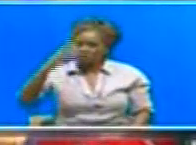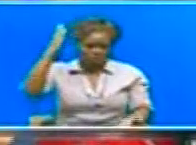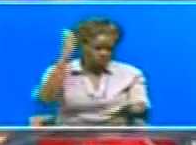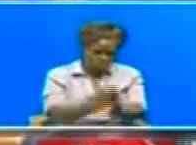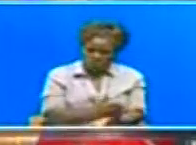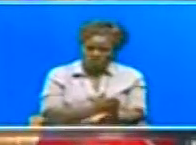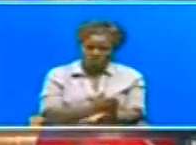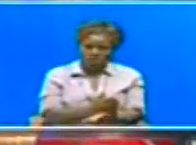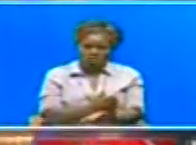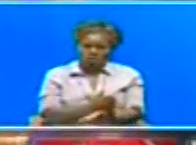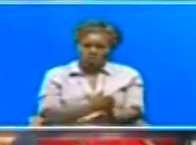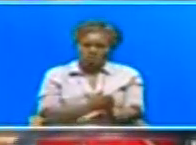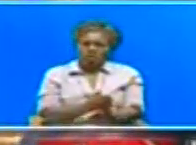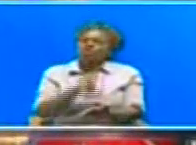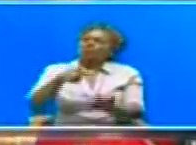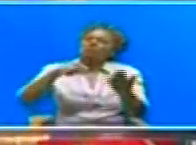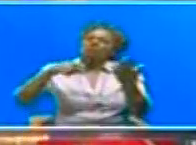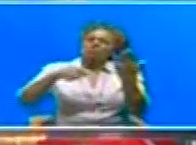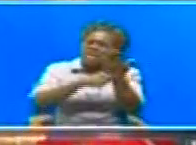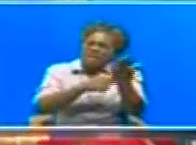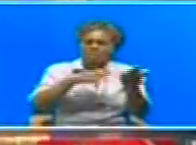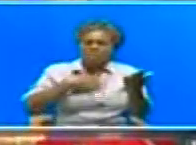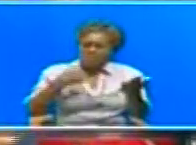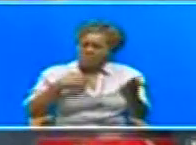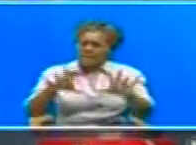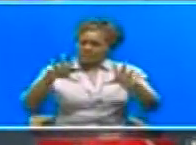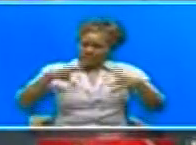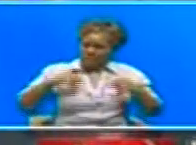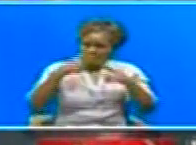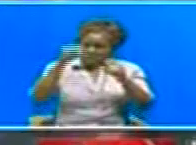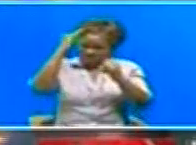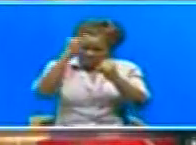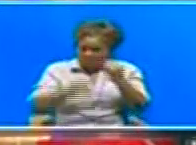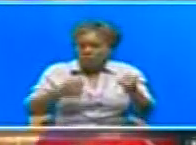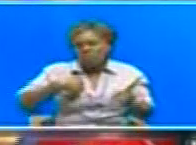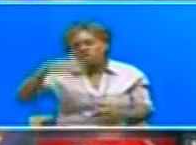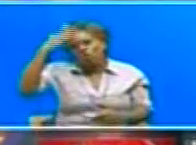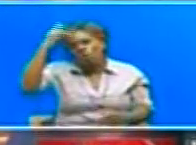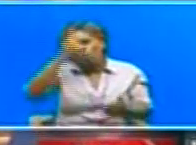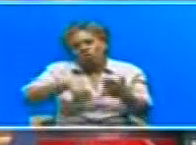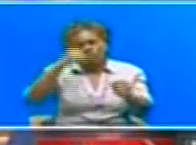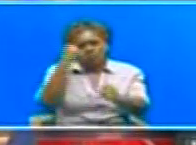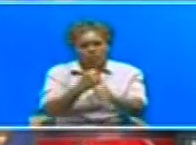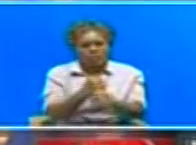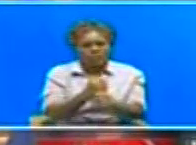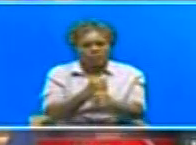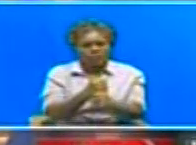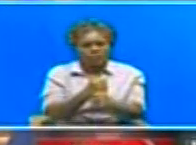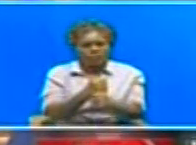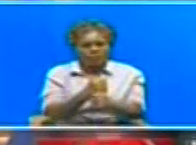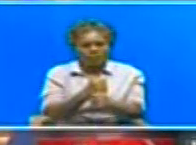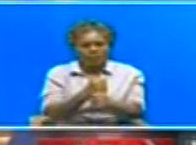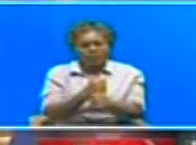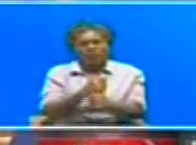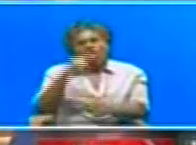truth hurts. You keep on calling me names, I appreciate. At the end of the day, I know what I'm doing. Yeah. And you're not going to stop? Only